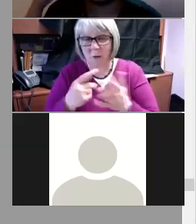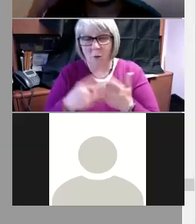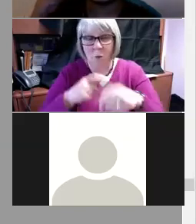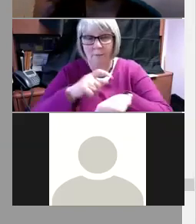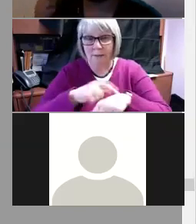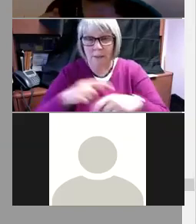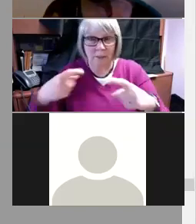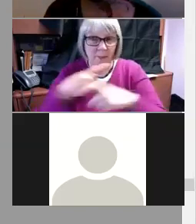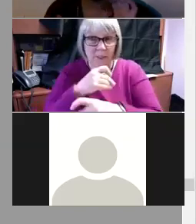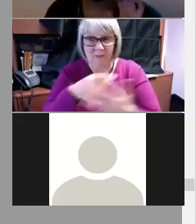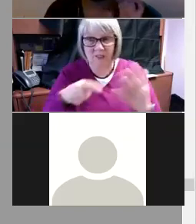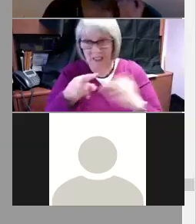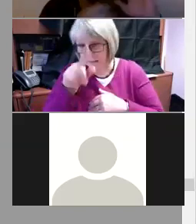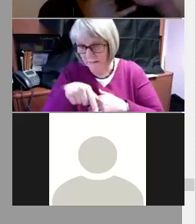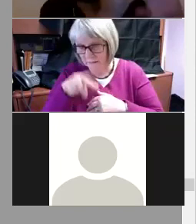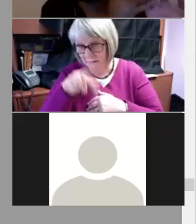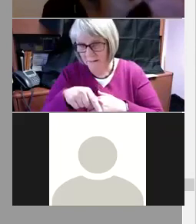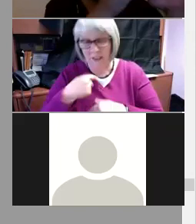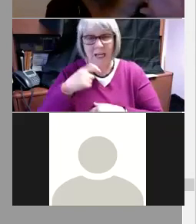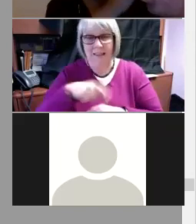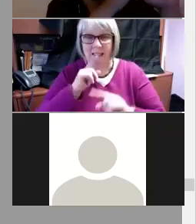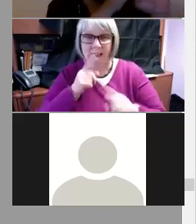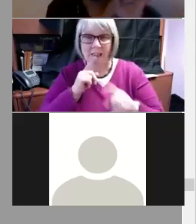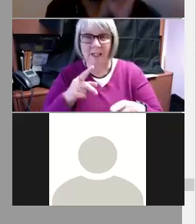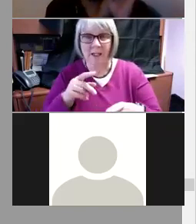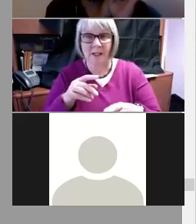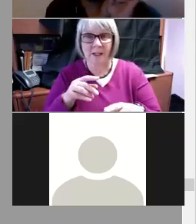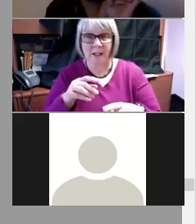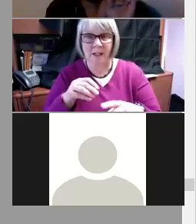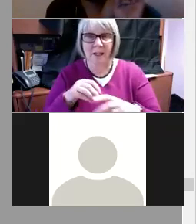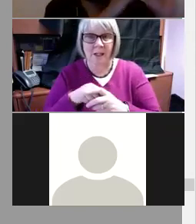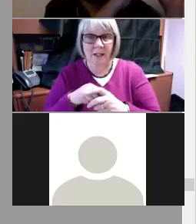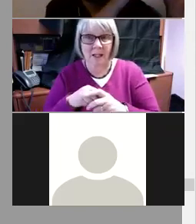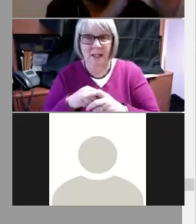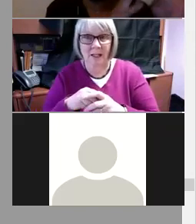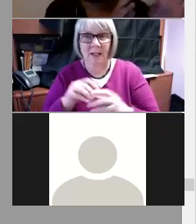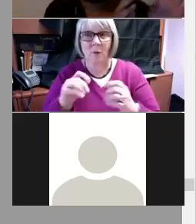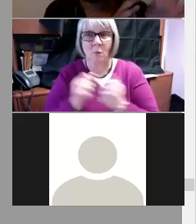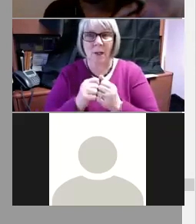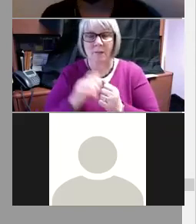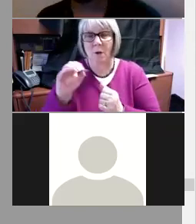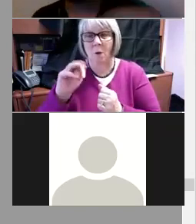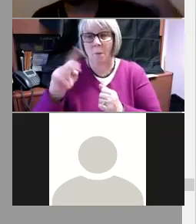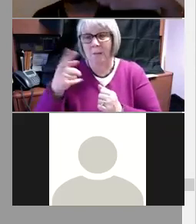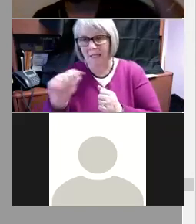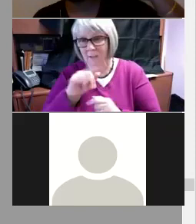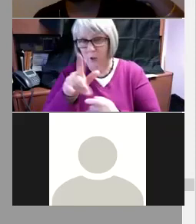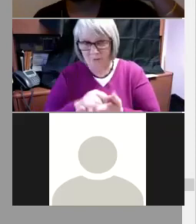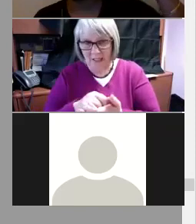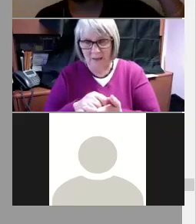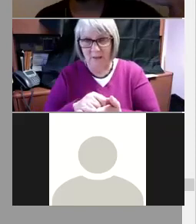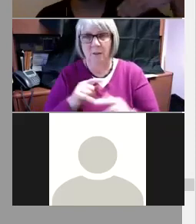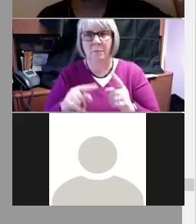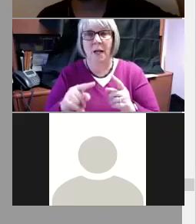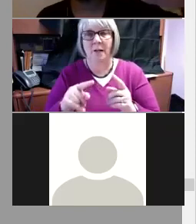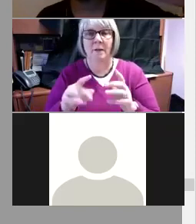complexity of these things? I need the answers in big O, big theta, big omega, and in those notations, right? Recurrence